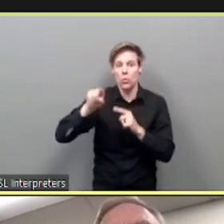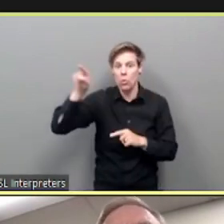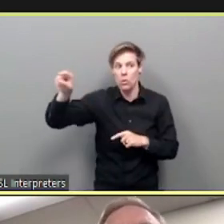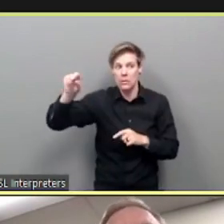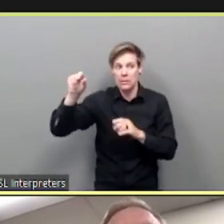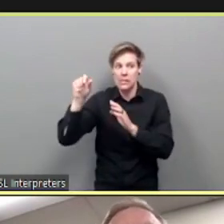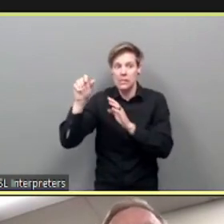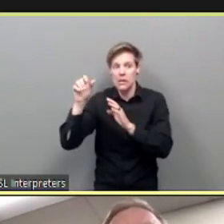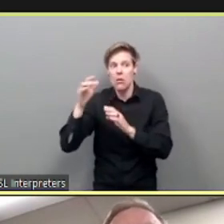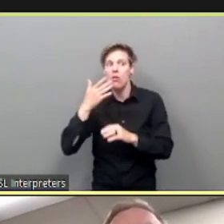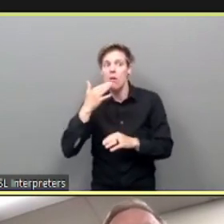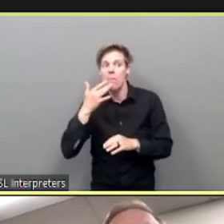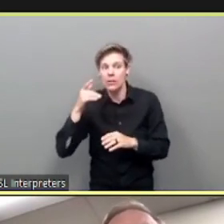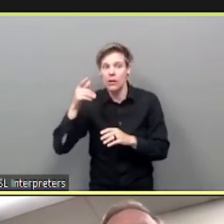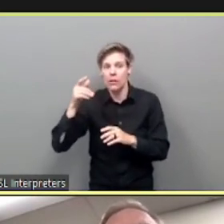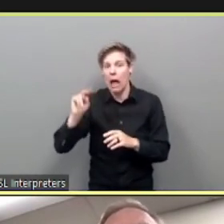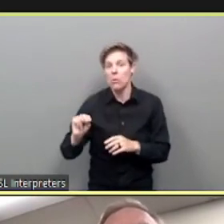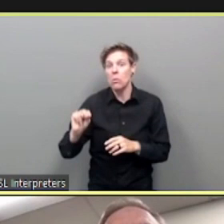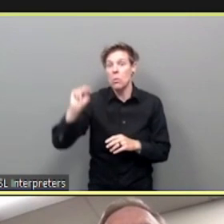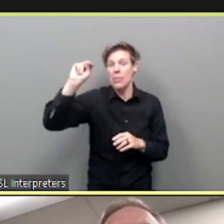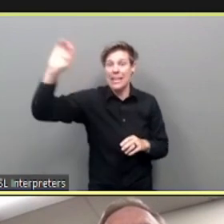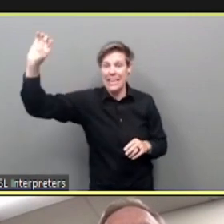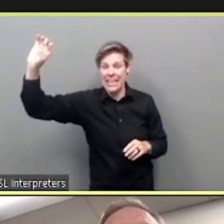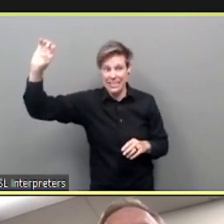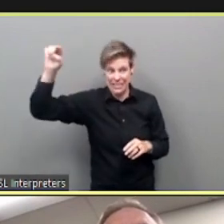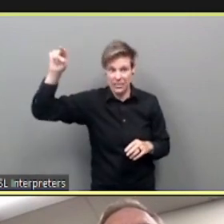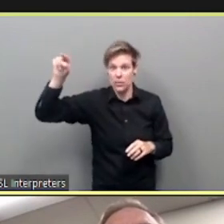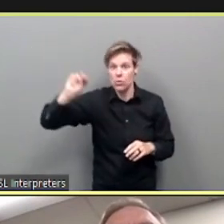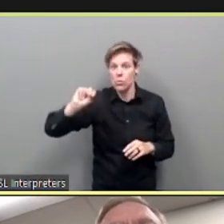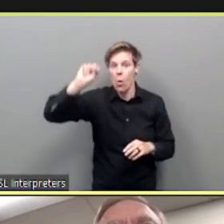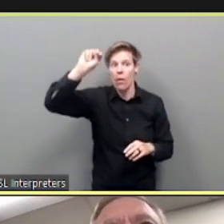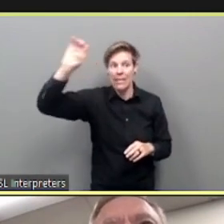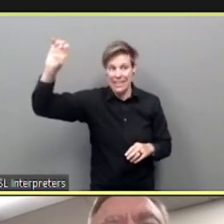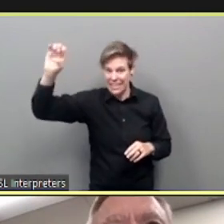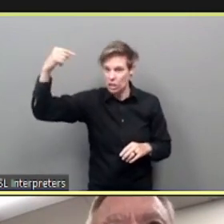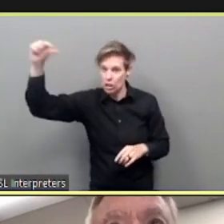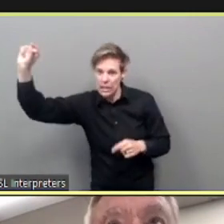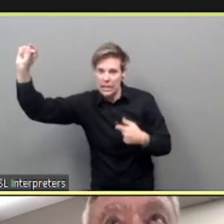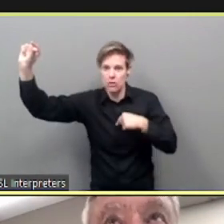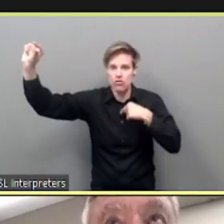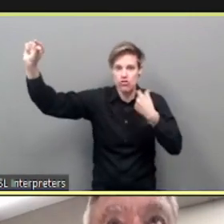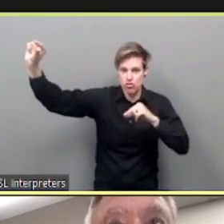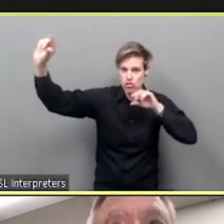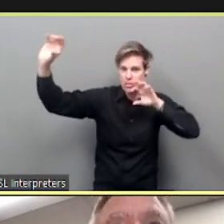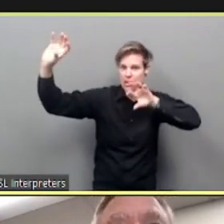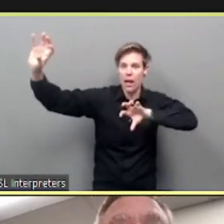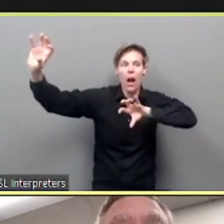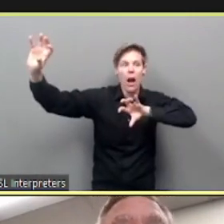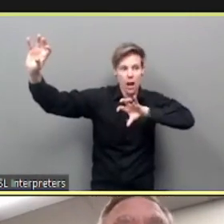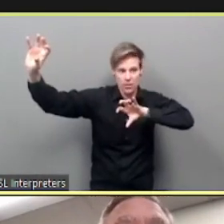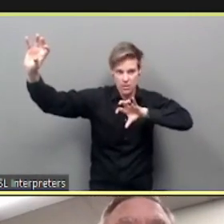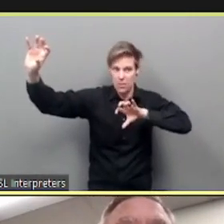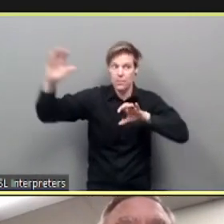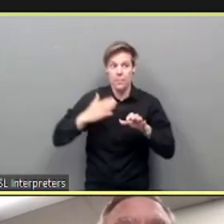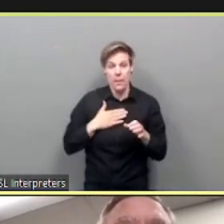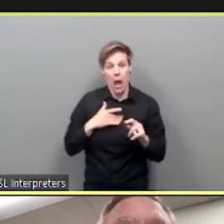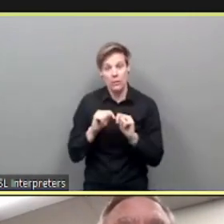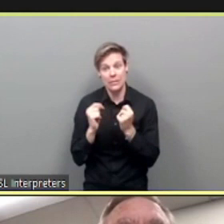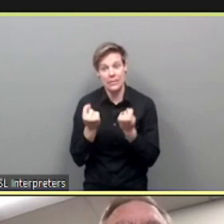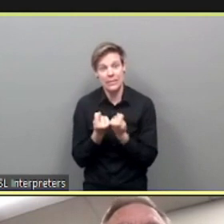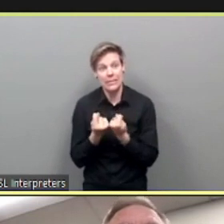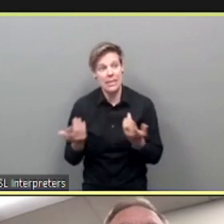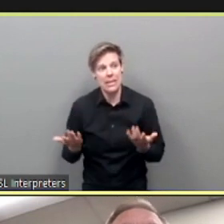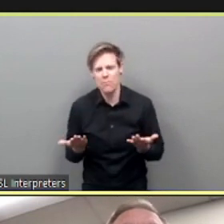England to find states that are completely green. And so I'm really proud of our team for this. I'm really proud of the